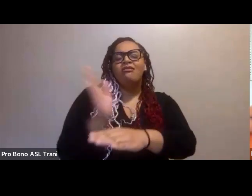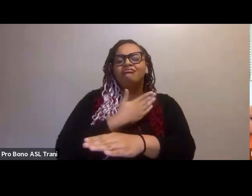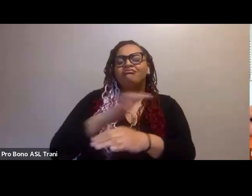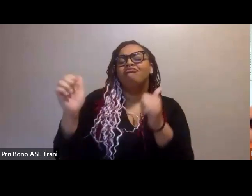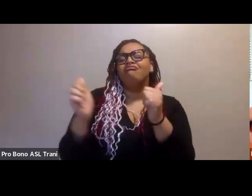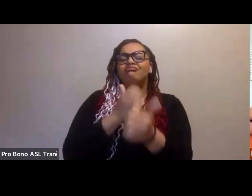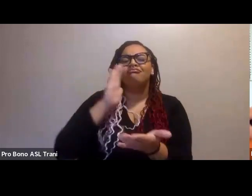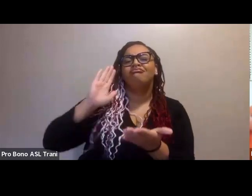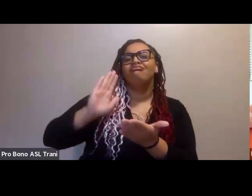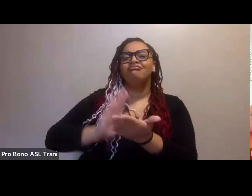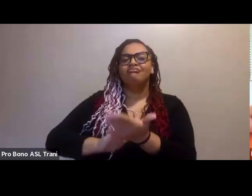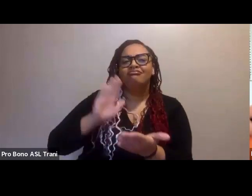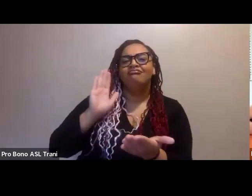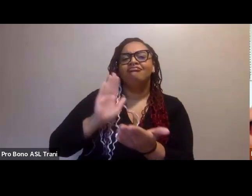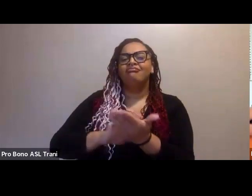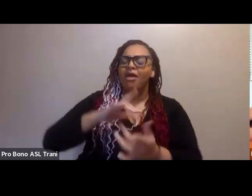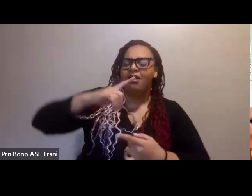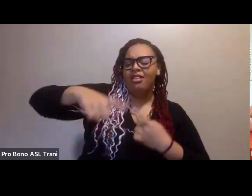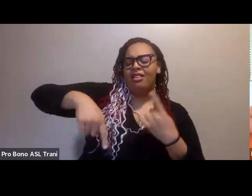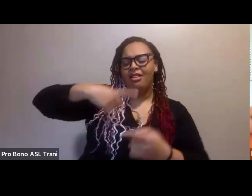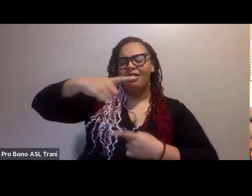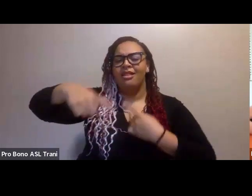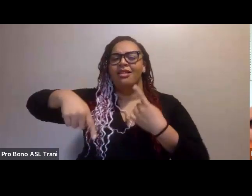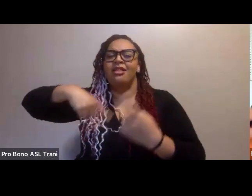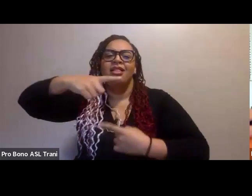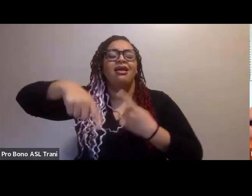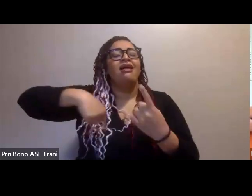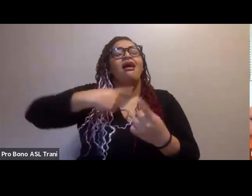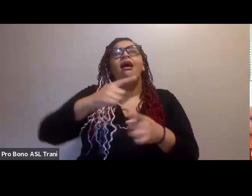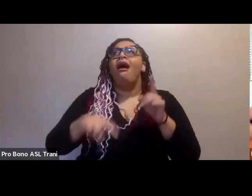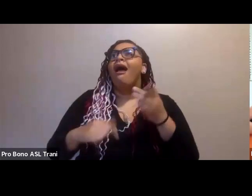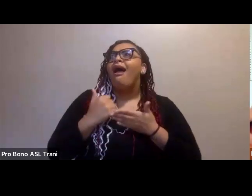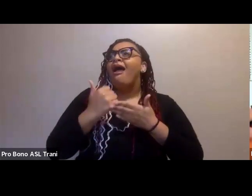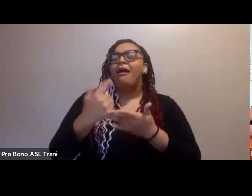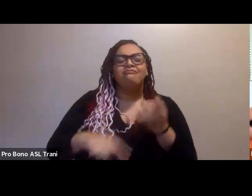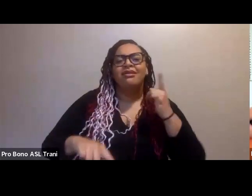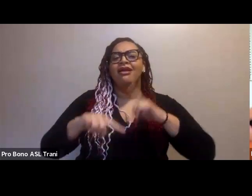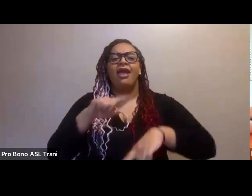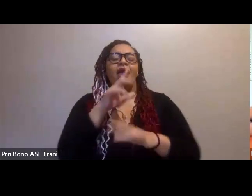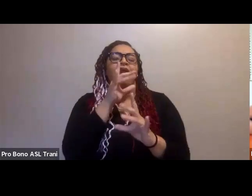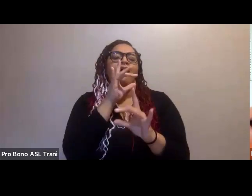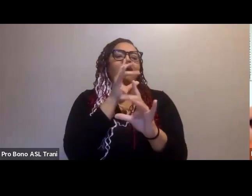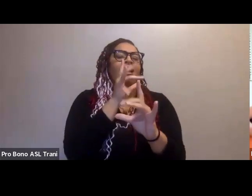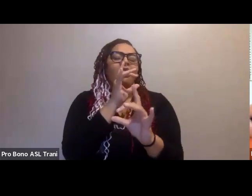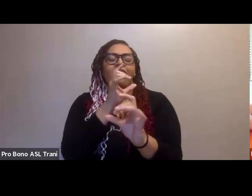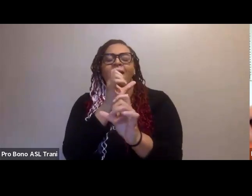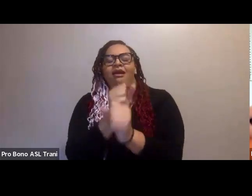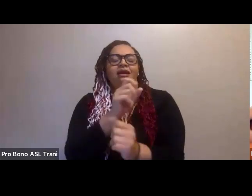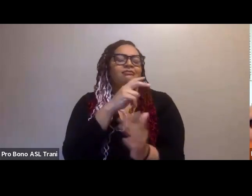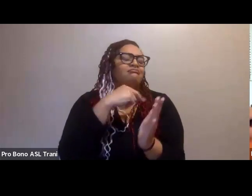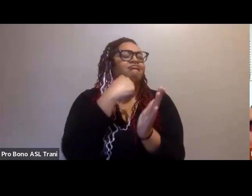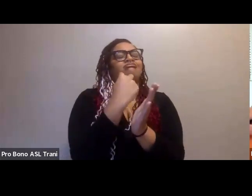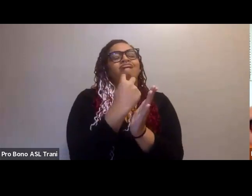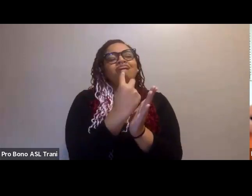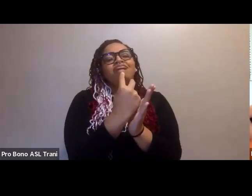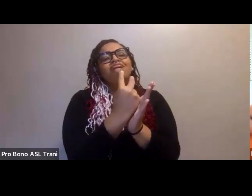with the song, spinning round and around, and I can't help it, I'm falling